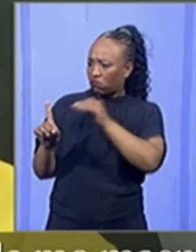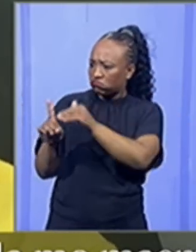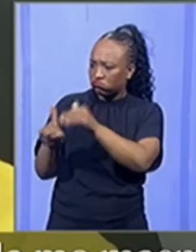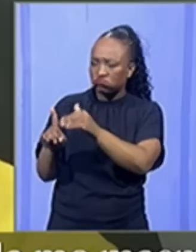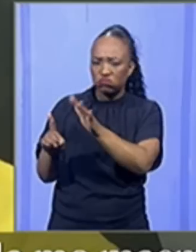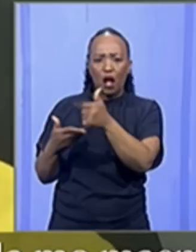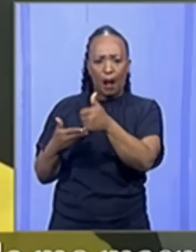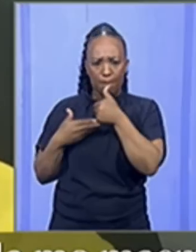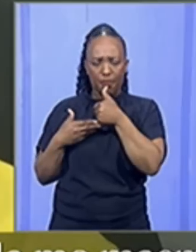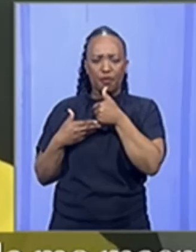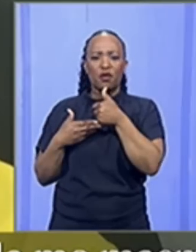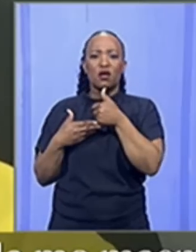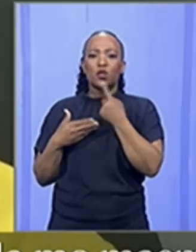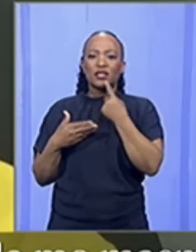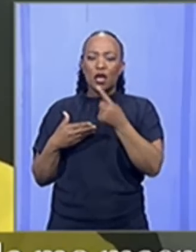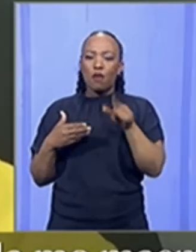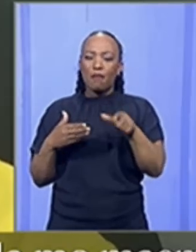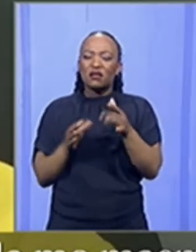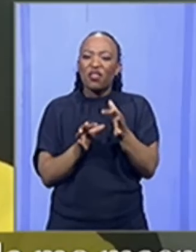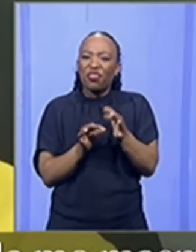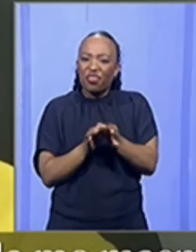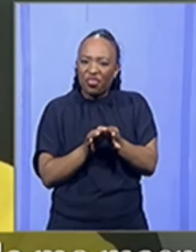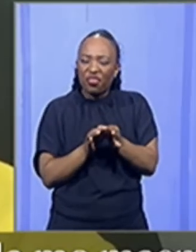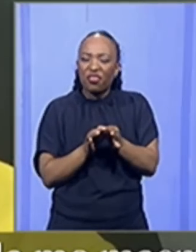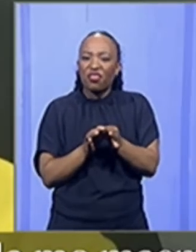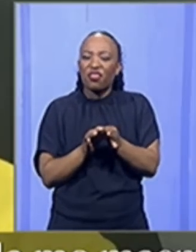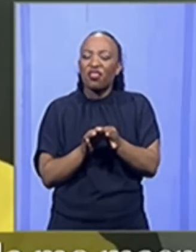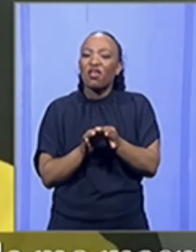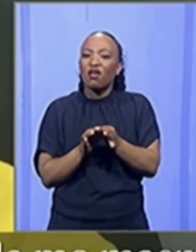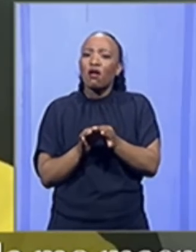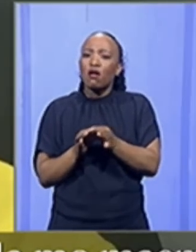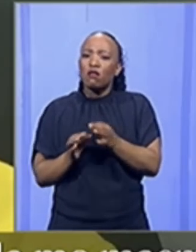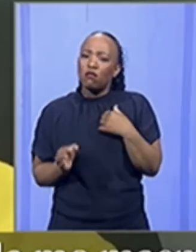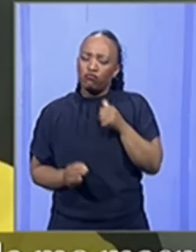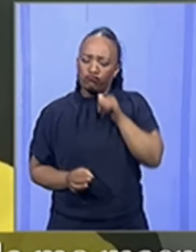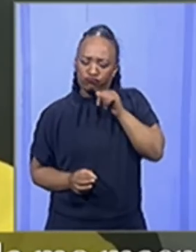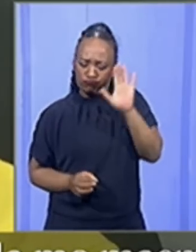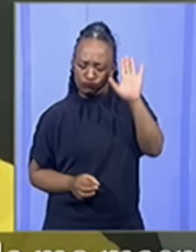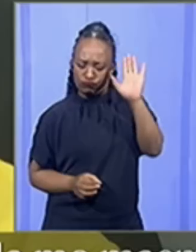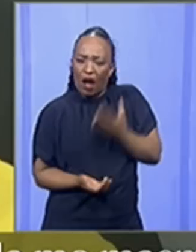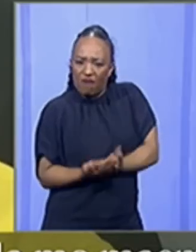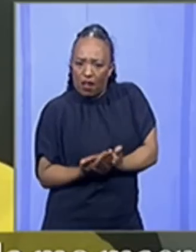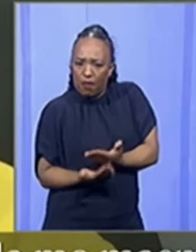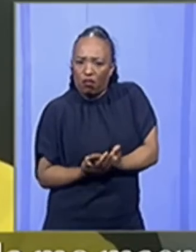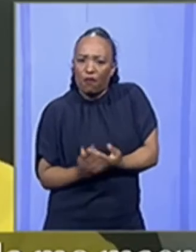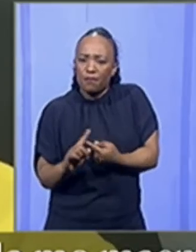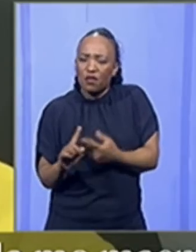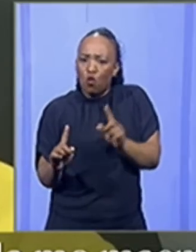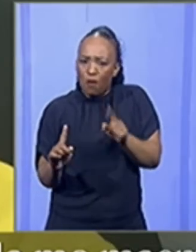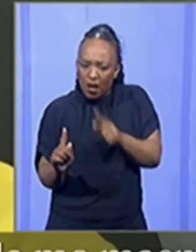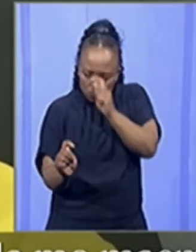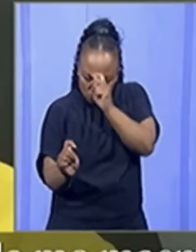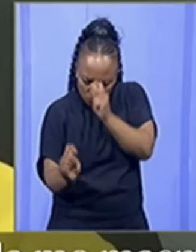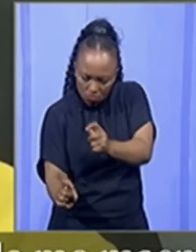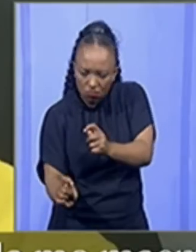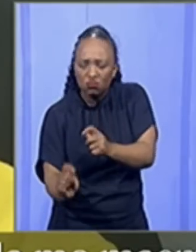look, let's have a minority mayor, and he availed himself, and it's fair that we also recognize that